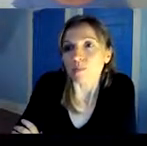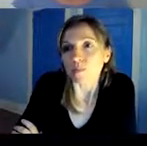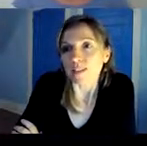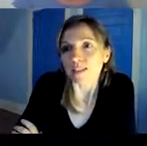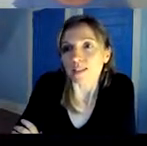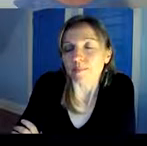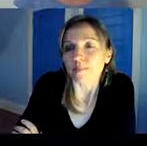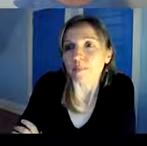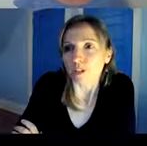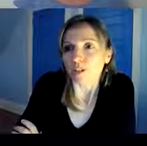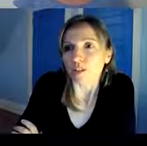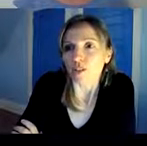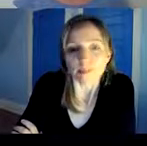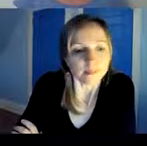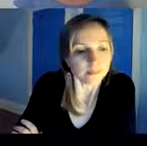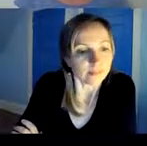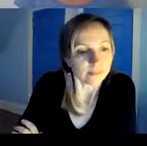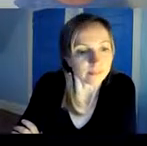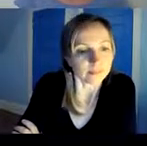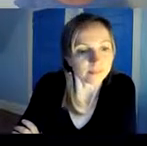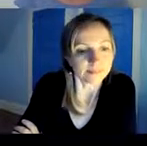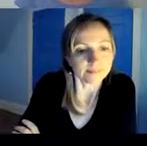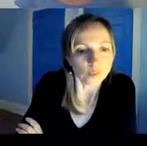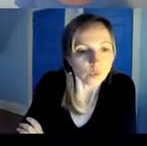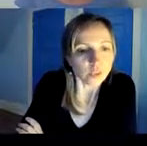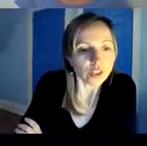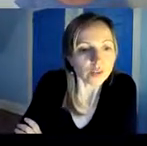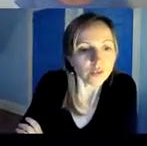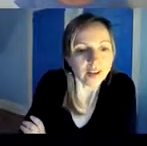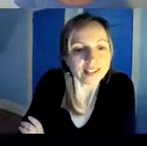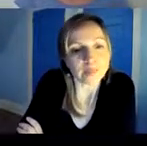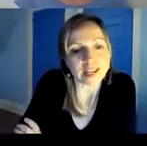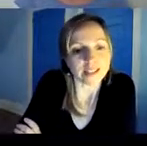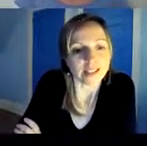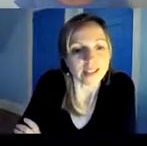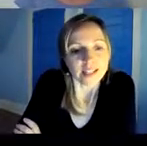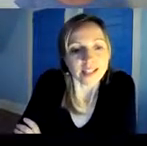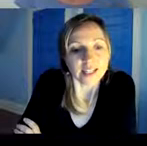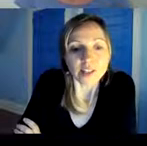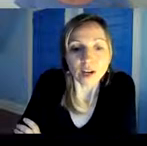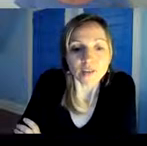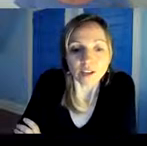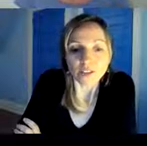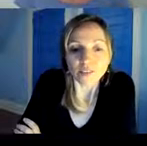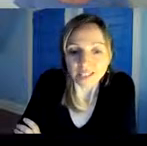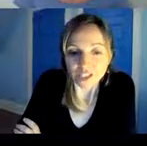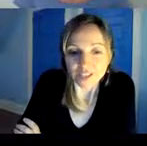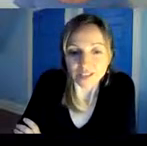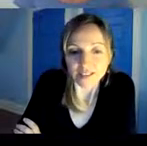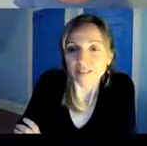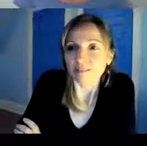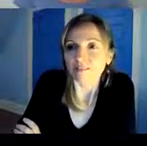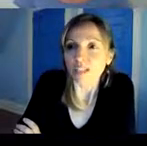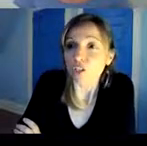is most likely garlic mustard. So what do you do if you find this plant? If you have a large